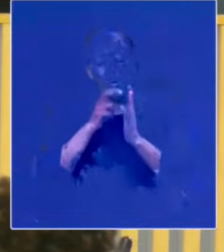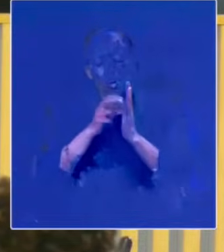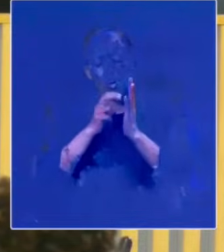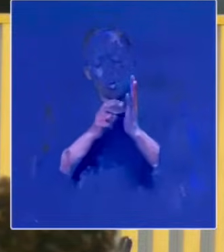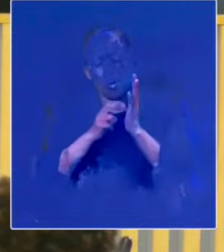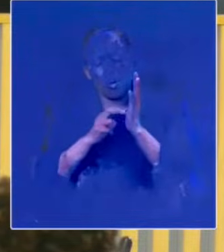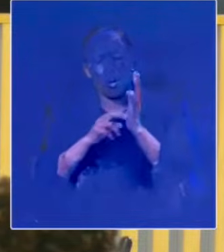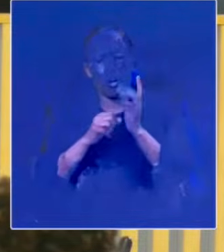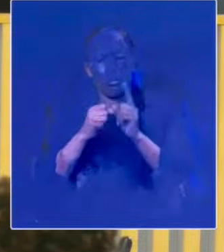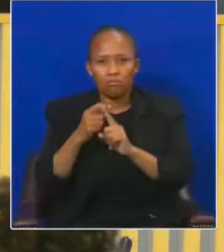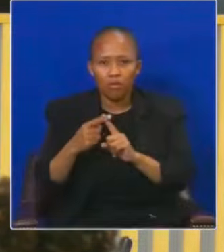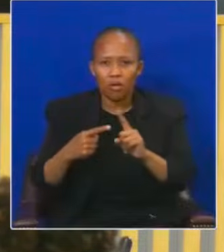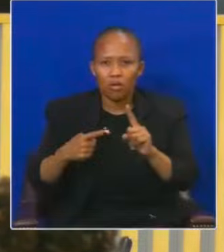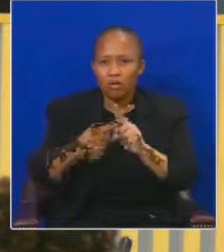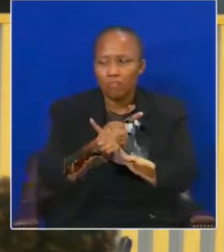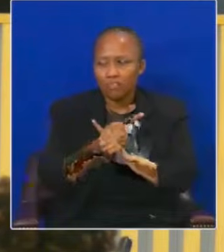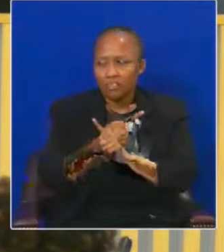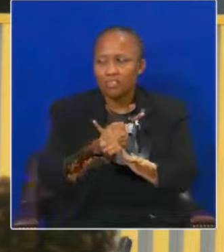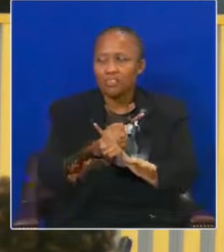Furthermore,